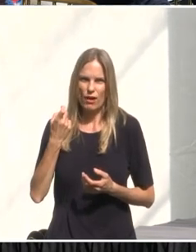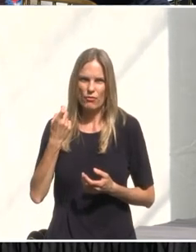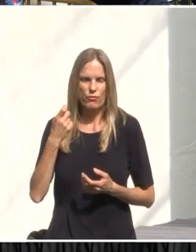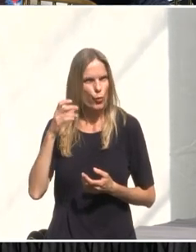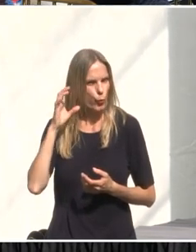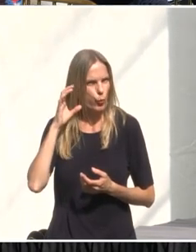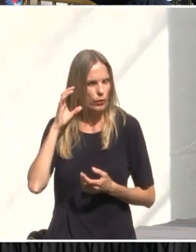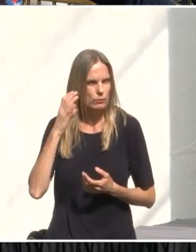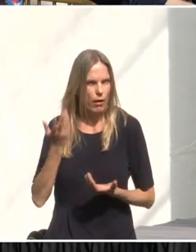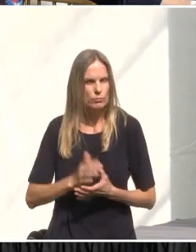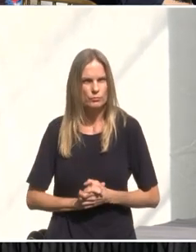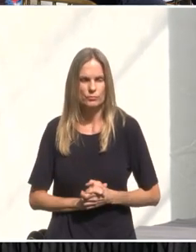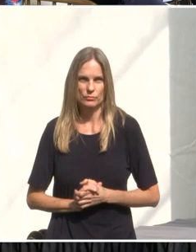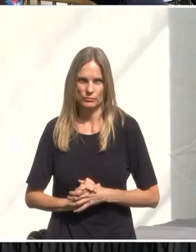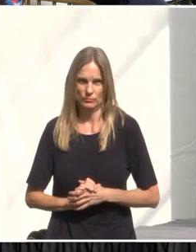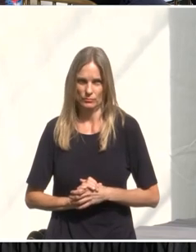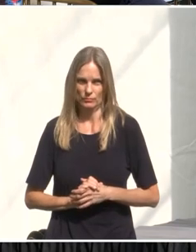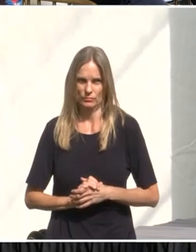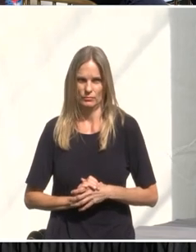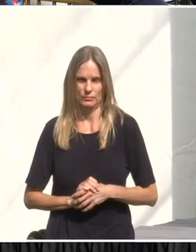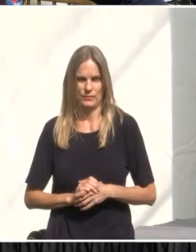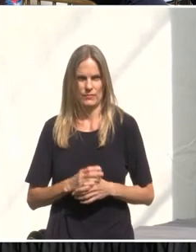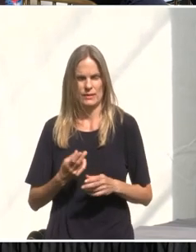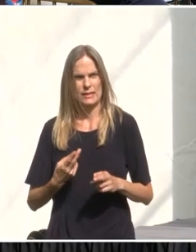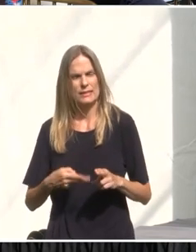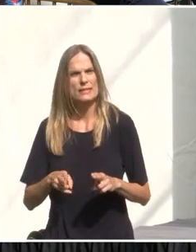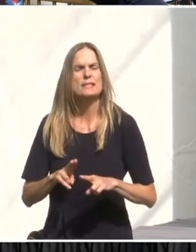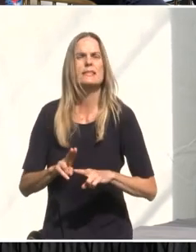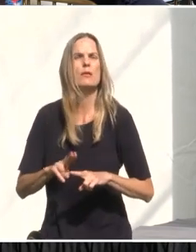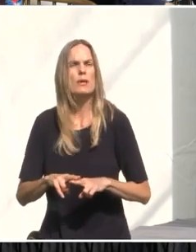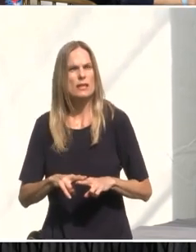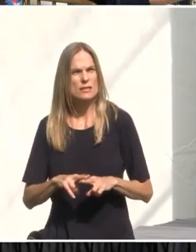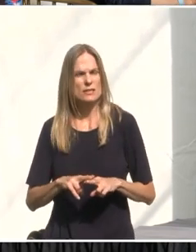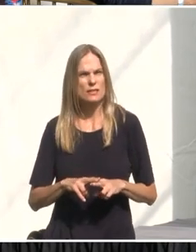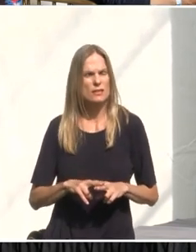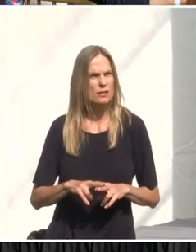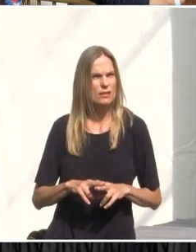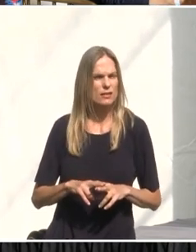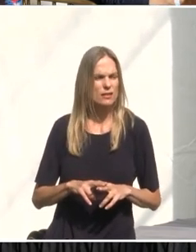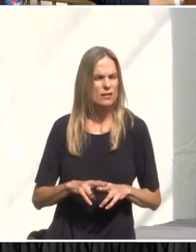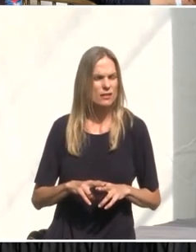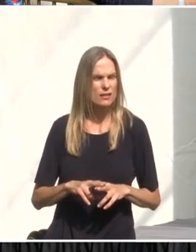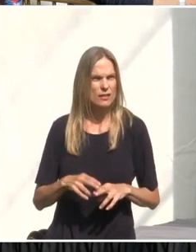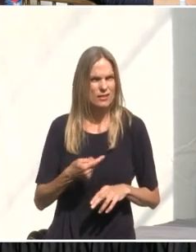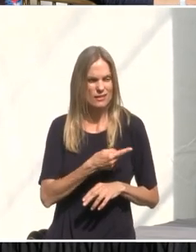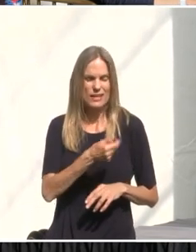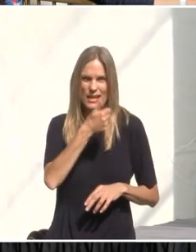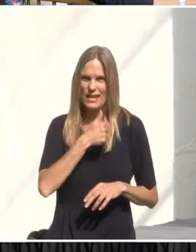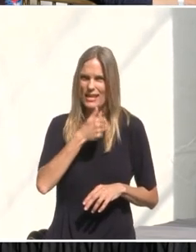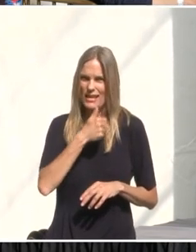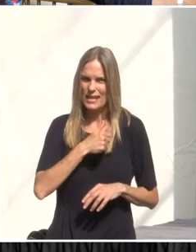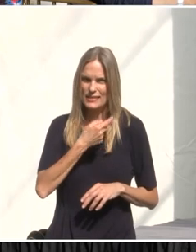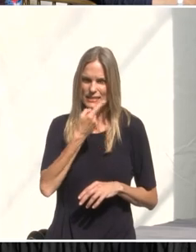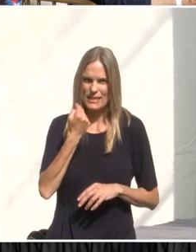Oit and Joonas also, because you, Oit, is speaking as Estonian